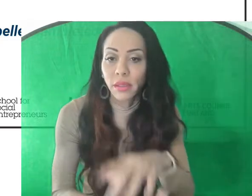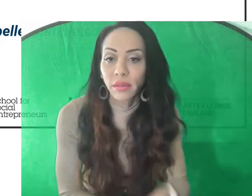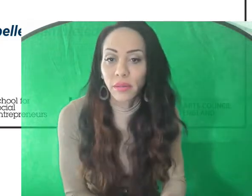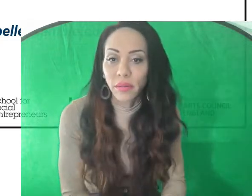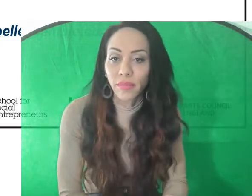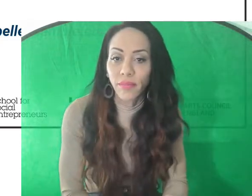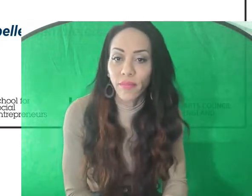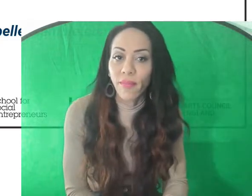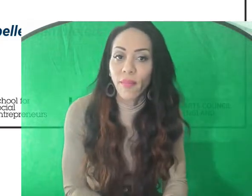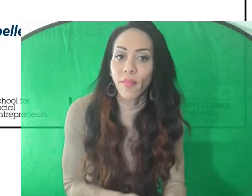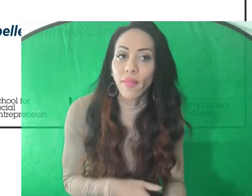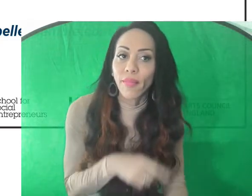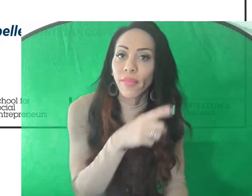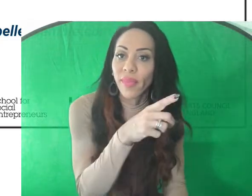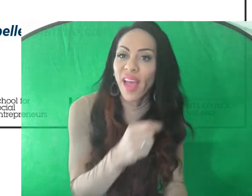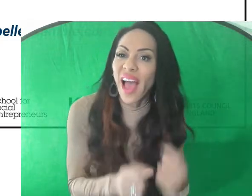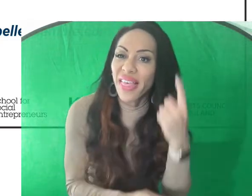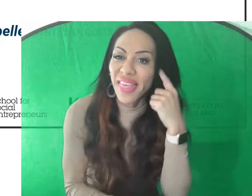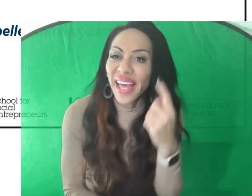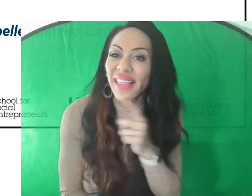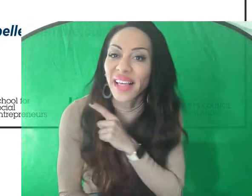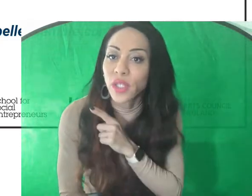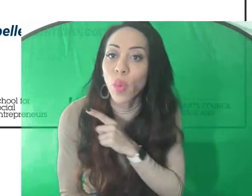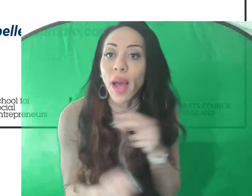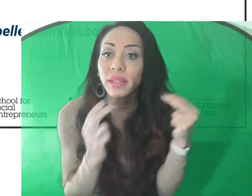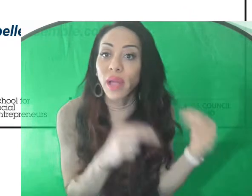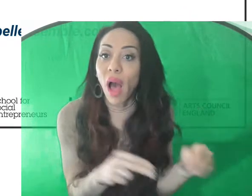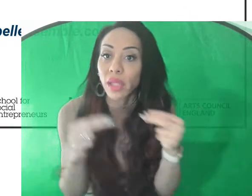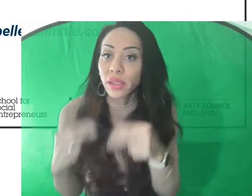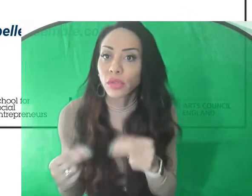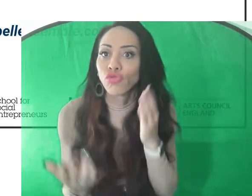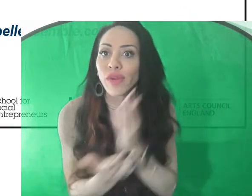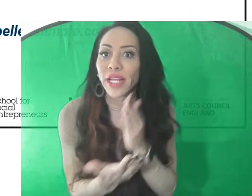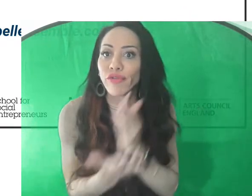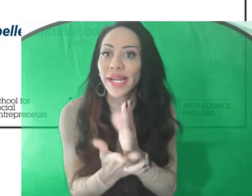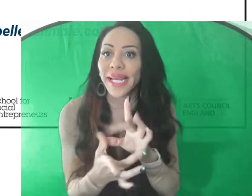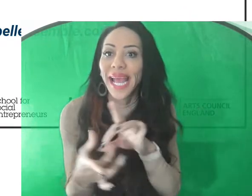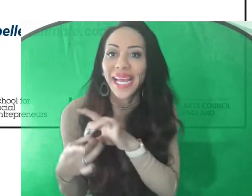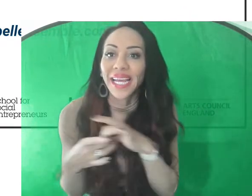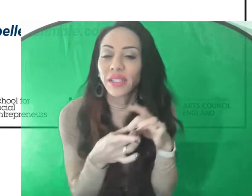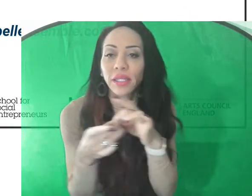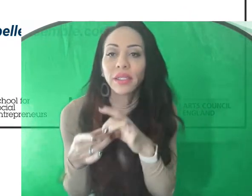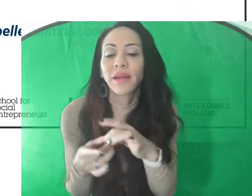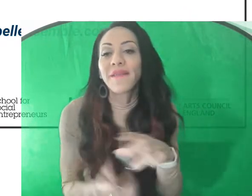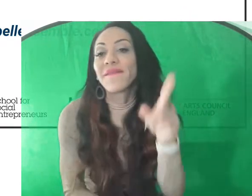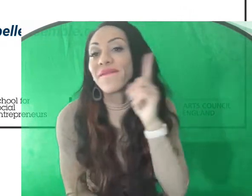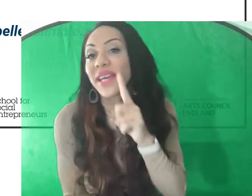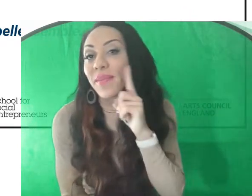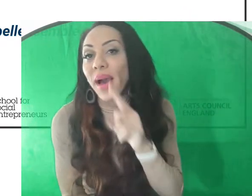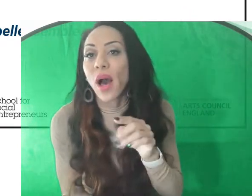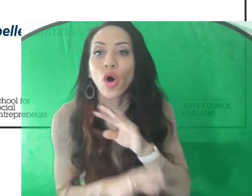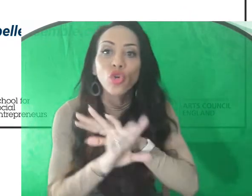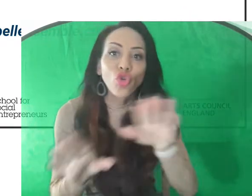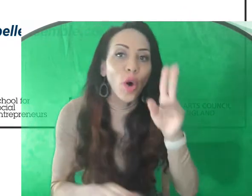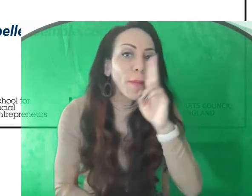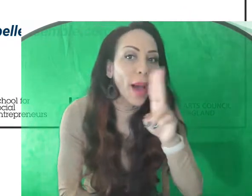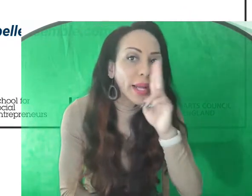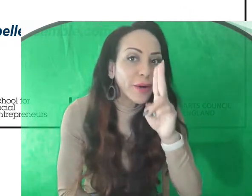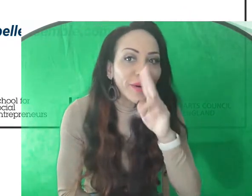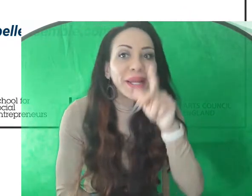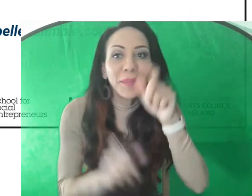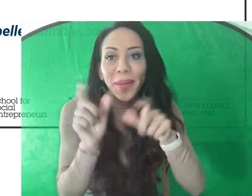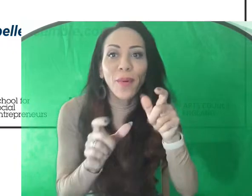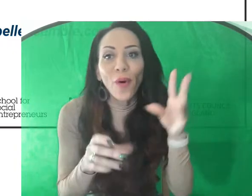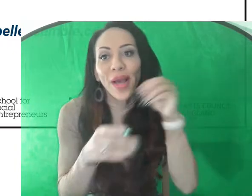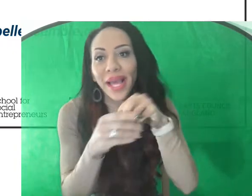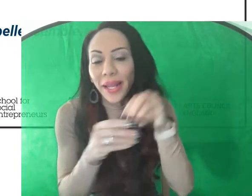that's why dance is still very engaging. We're getting female and non-binary identifying students into the space, they're moving around, and